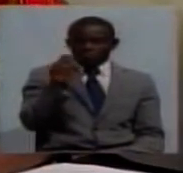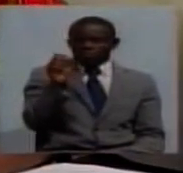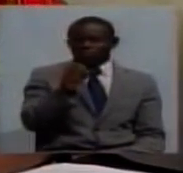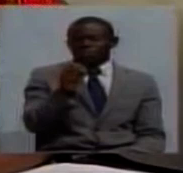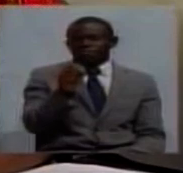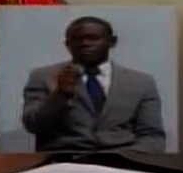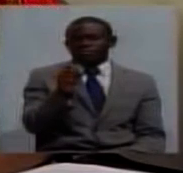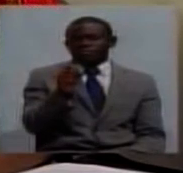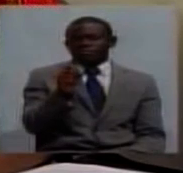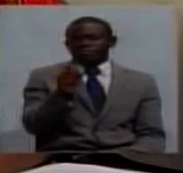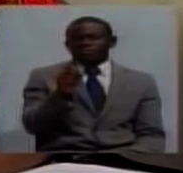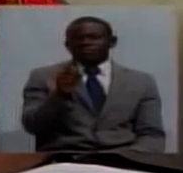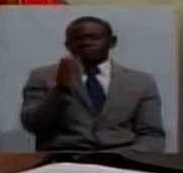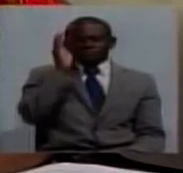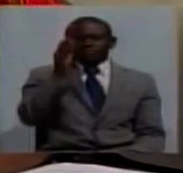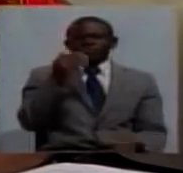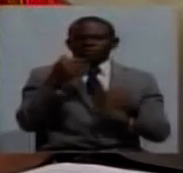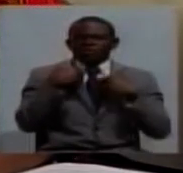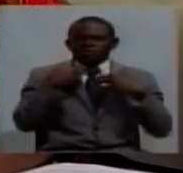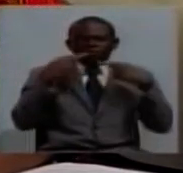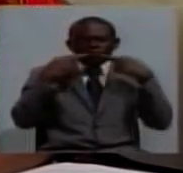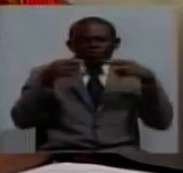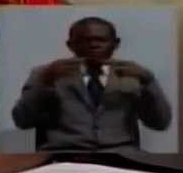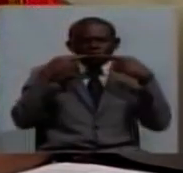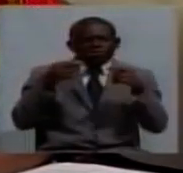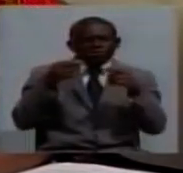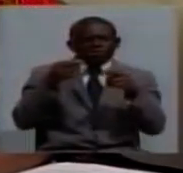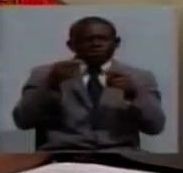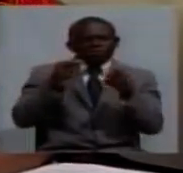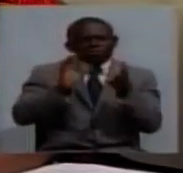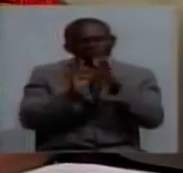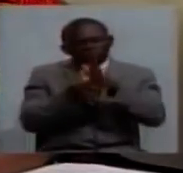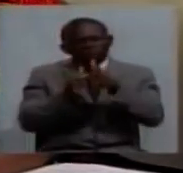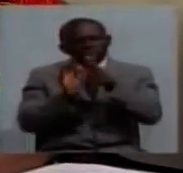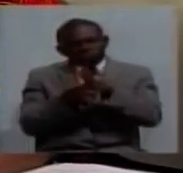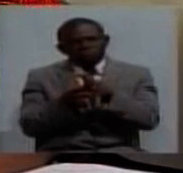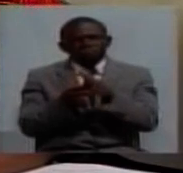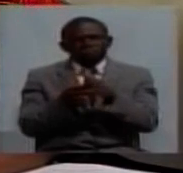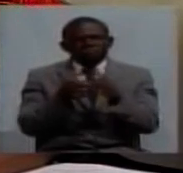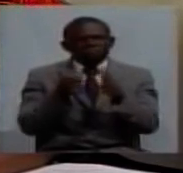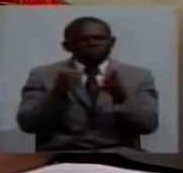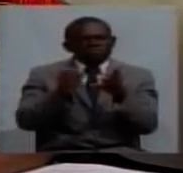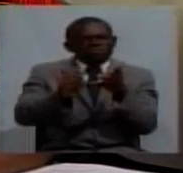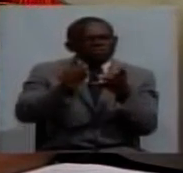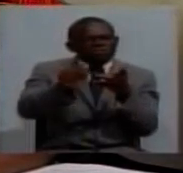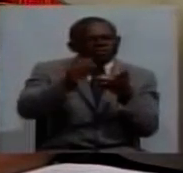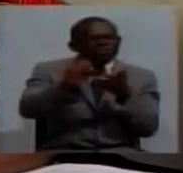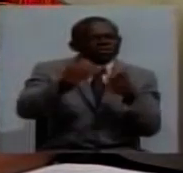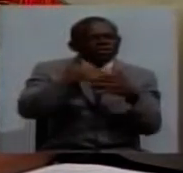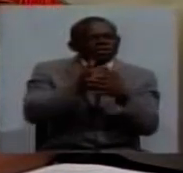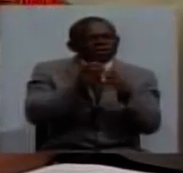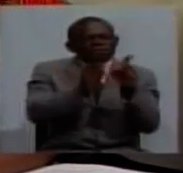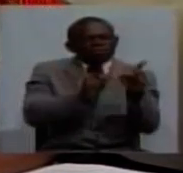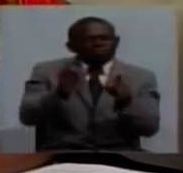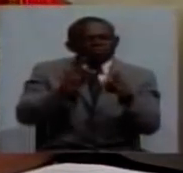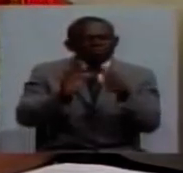areas, key performance indicators against which I'm measured. And I think that if we're going to go forward,